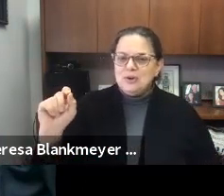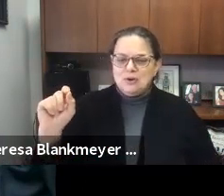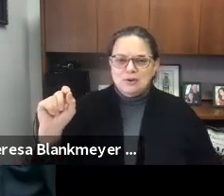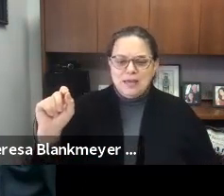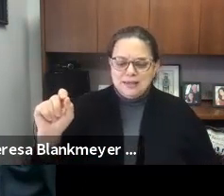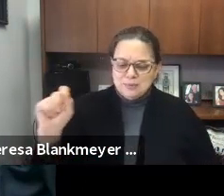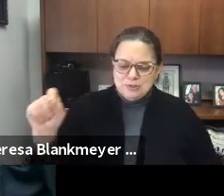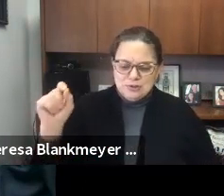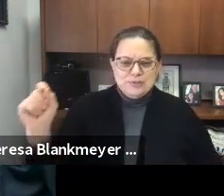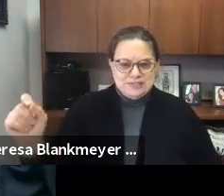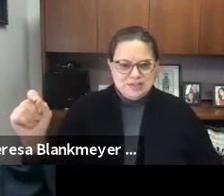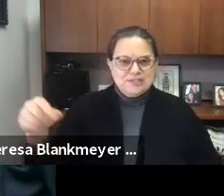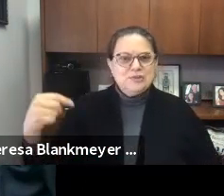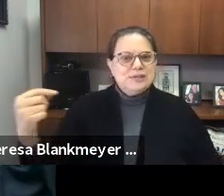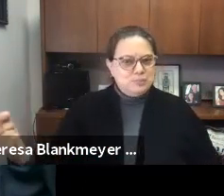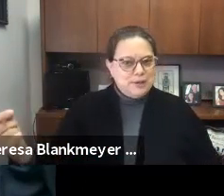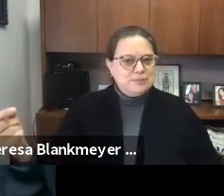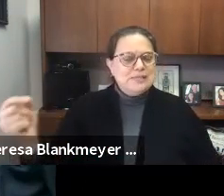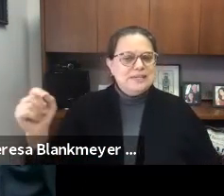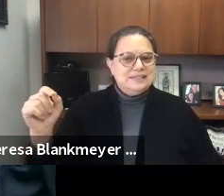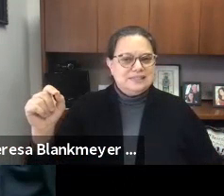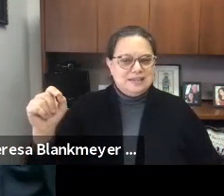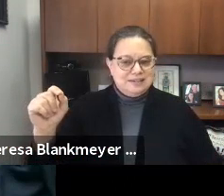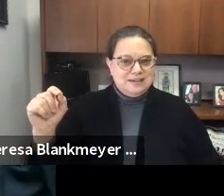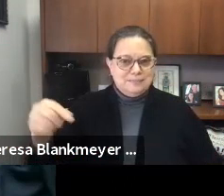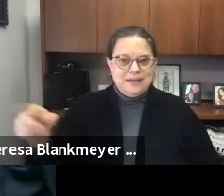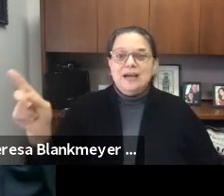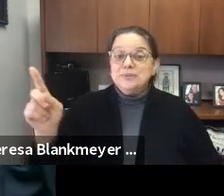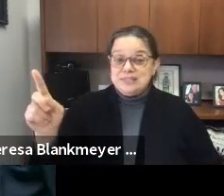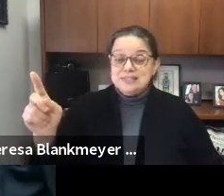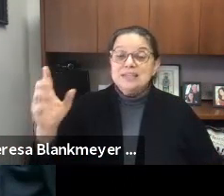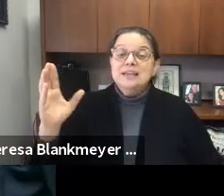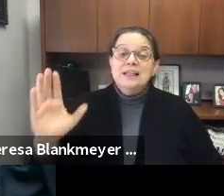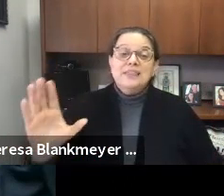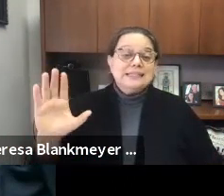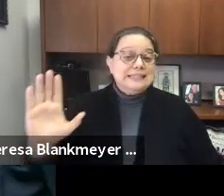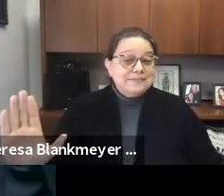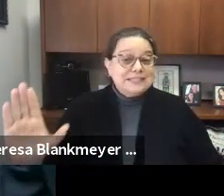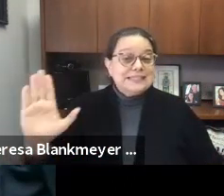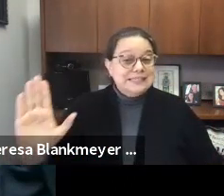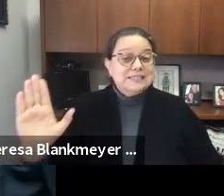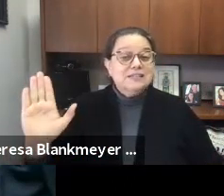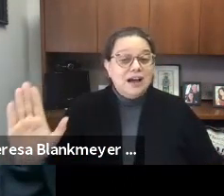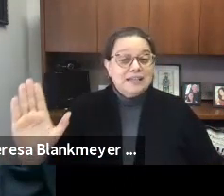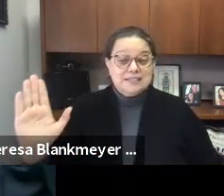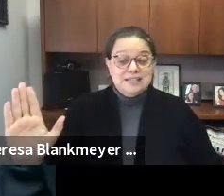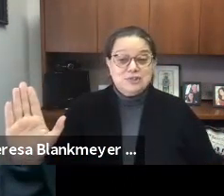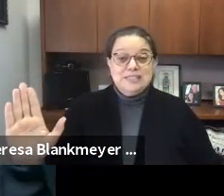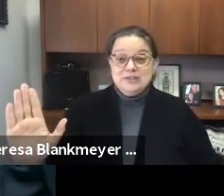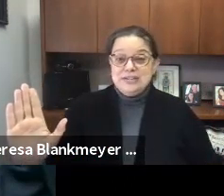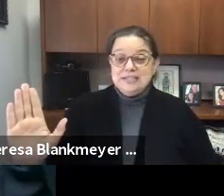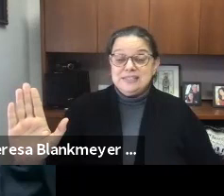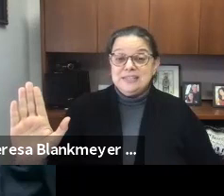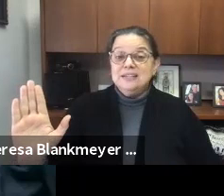footnote, and it was also discussed during the press release that announced this, that deafness is not such